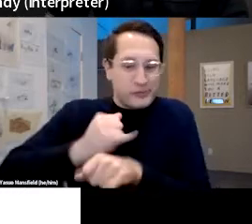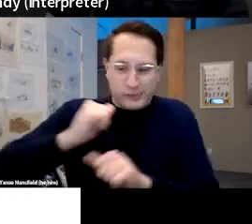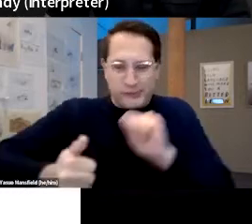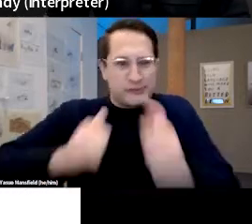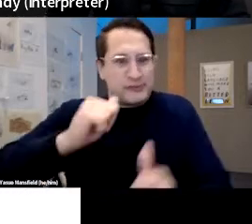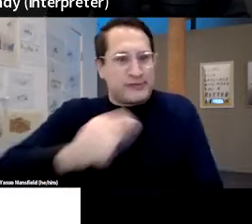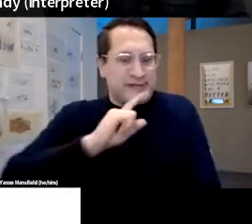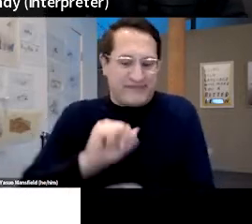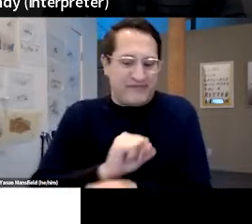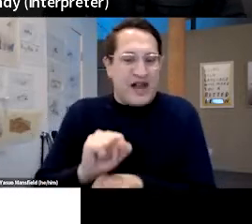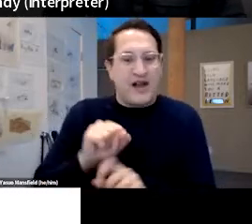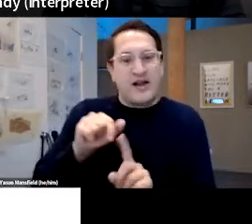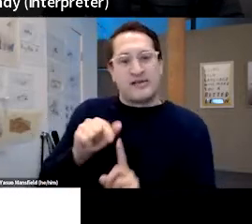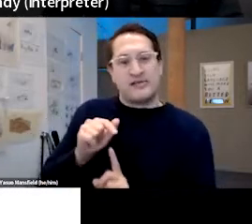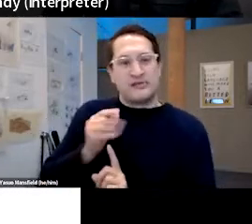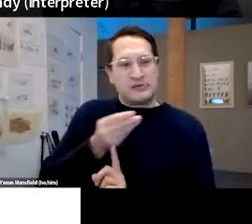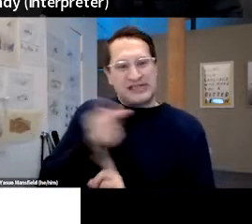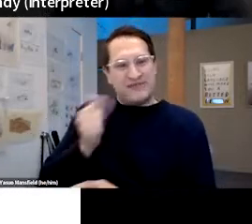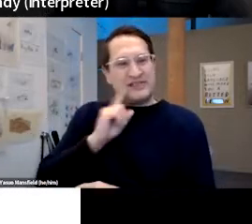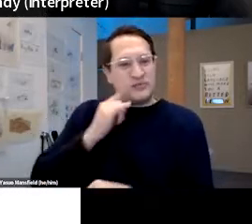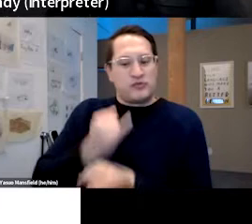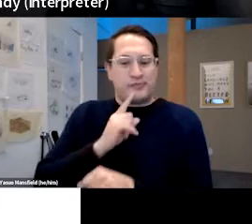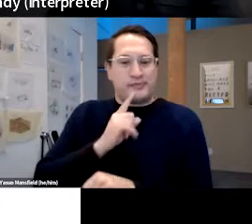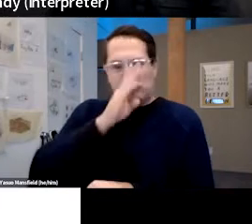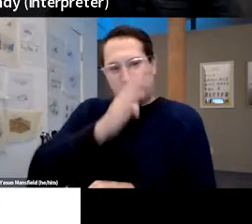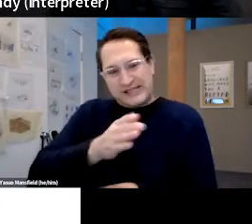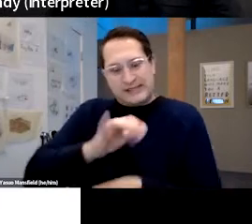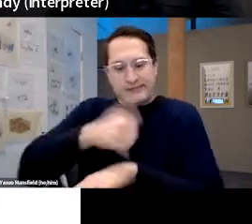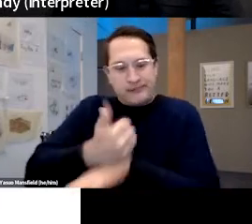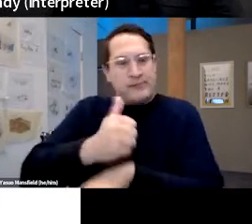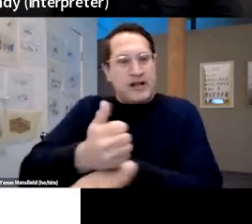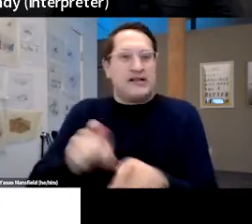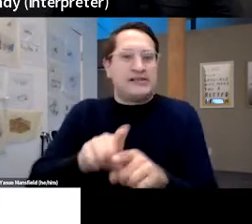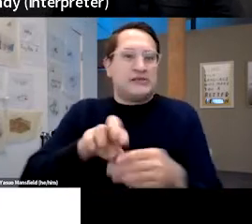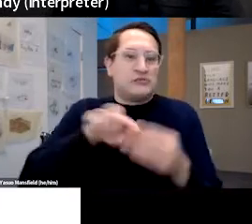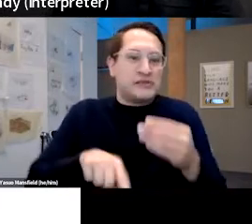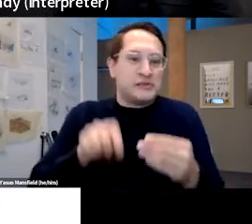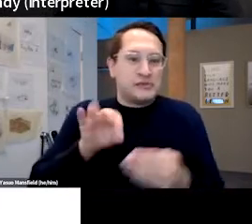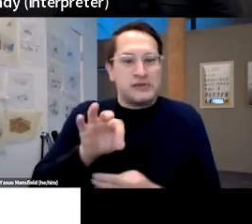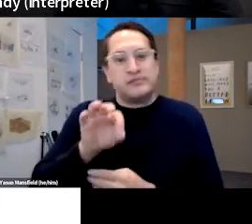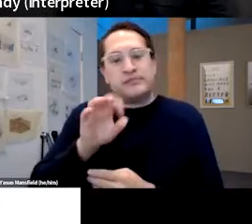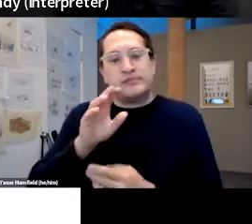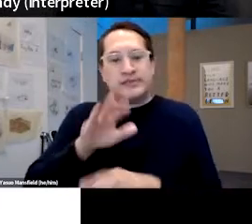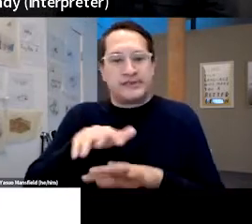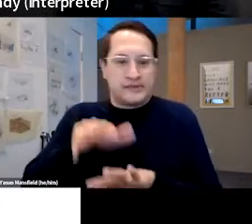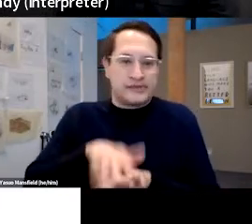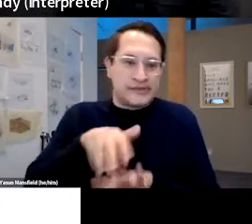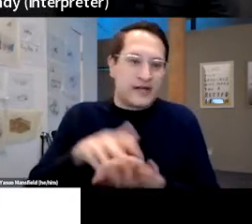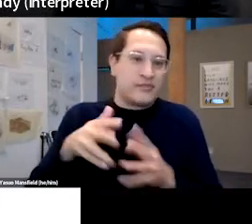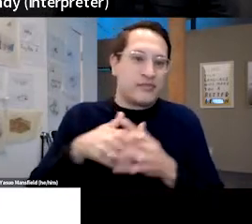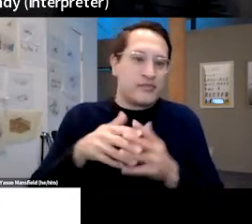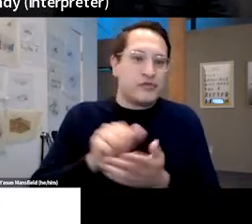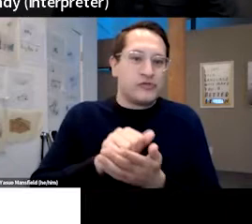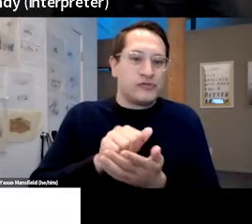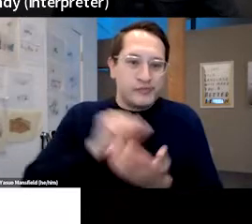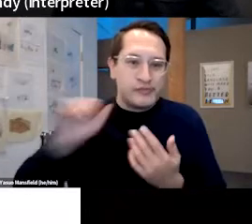There's this parallel with deaf schools being placed. In fact, several deaf schools are directly built as a